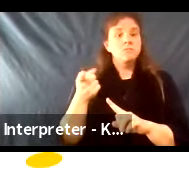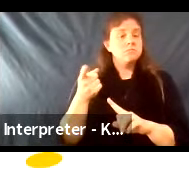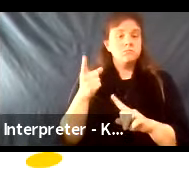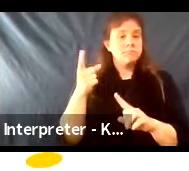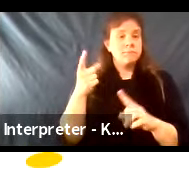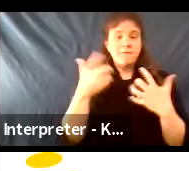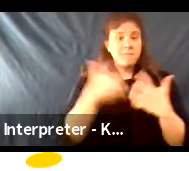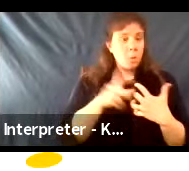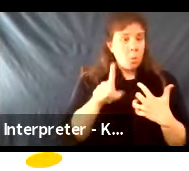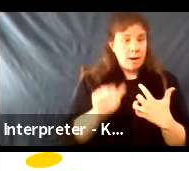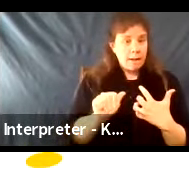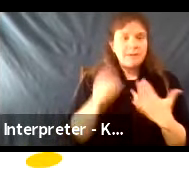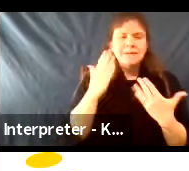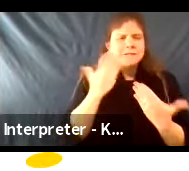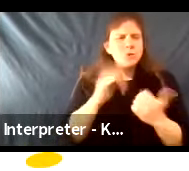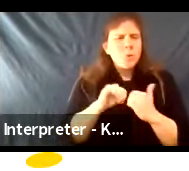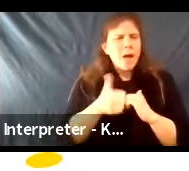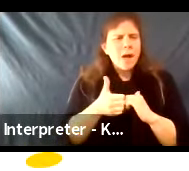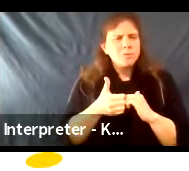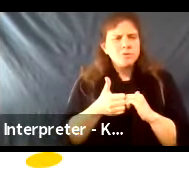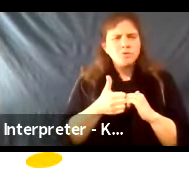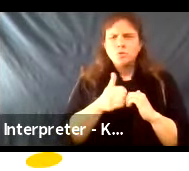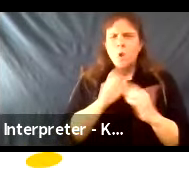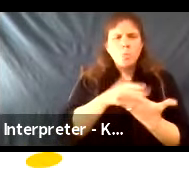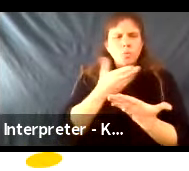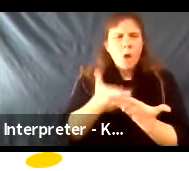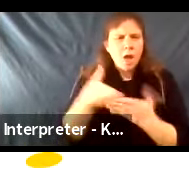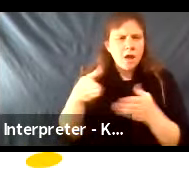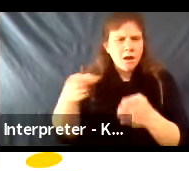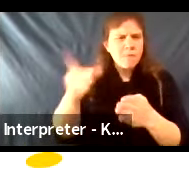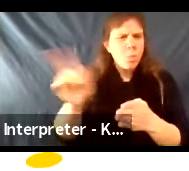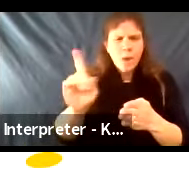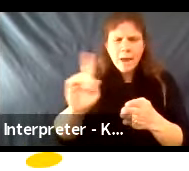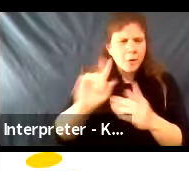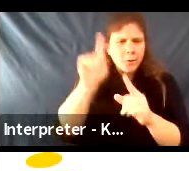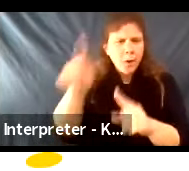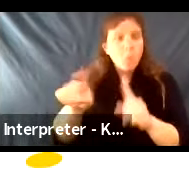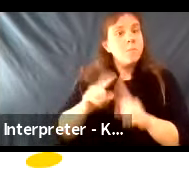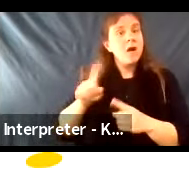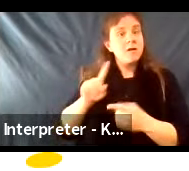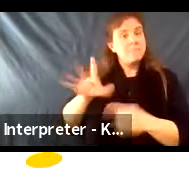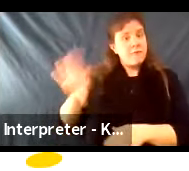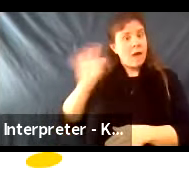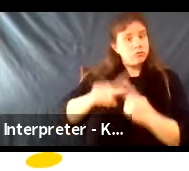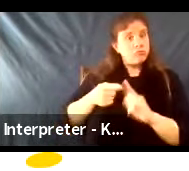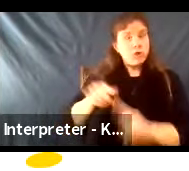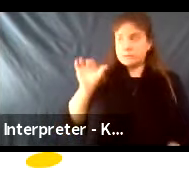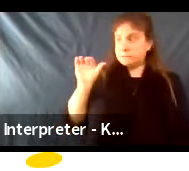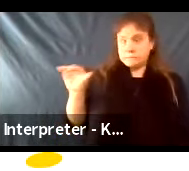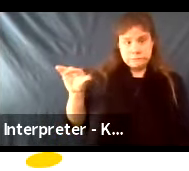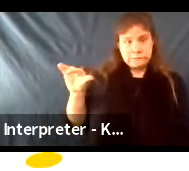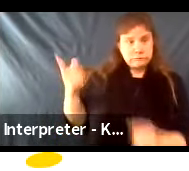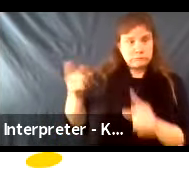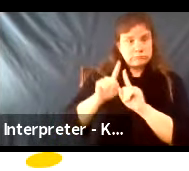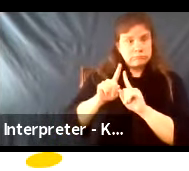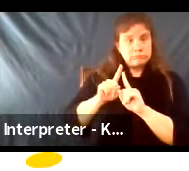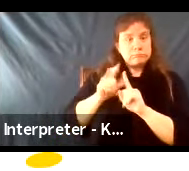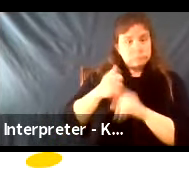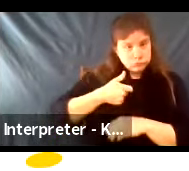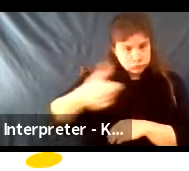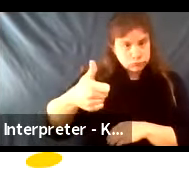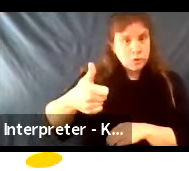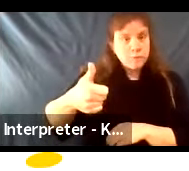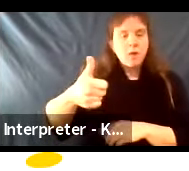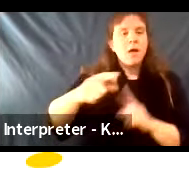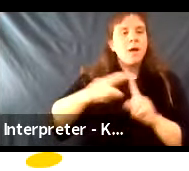the vaccine site, but they found a friend who could take them. It all worked out, except the instructions that she received about